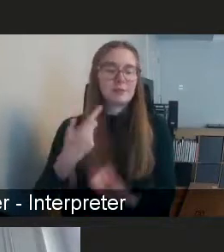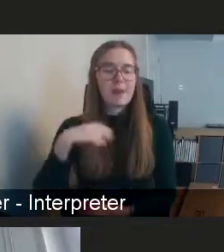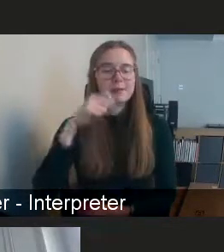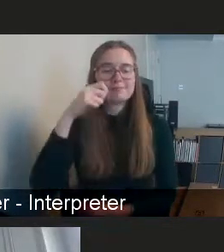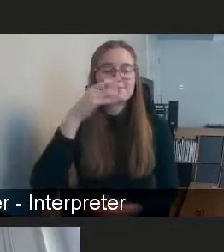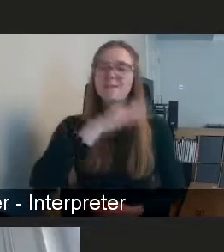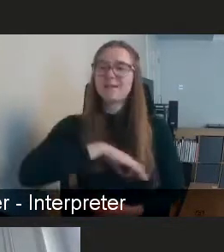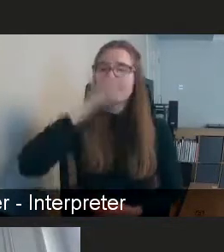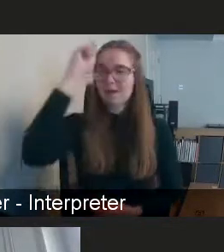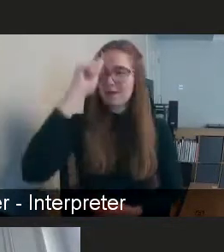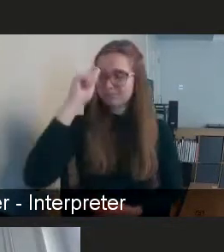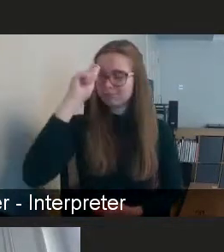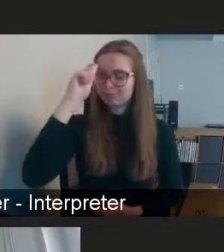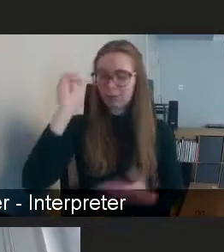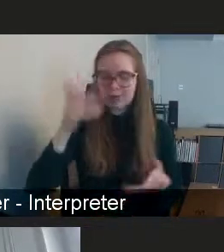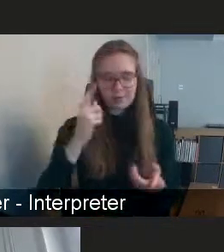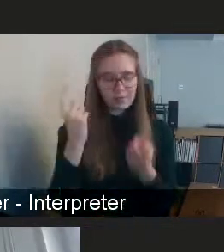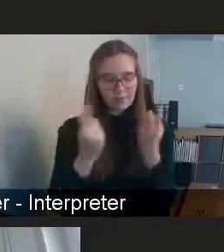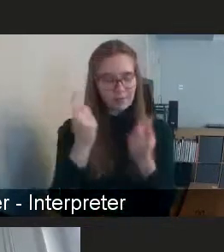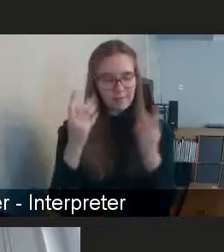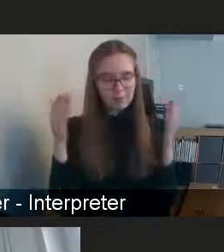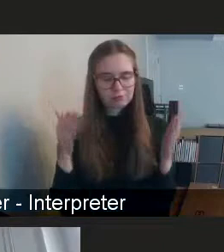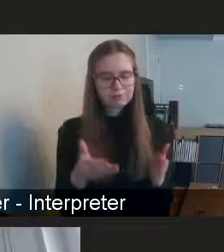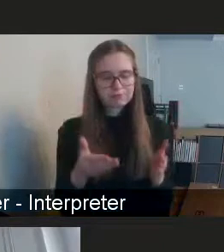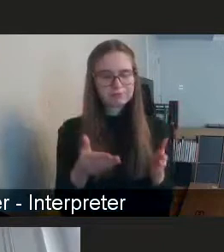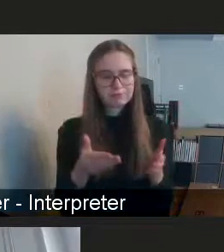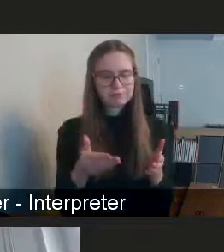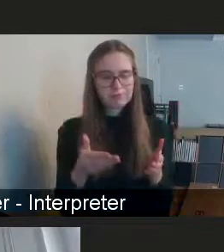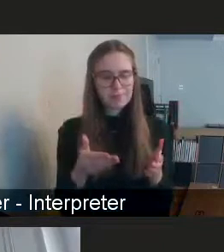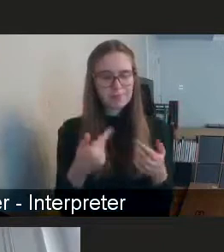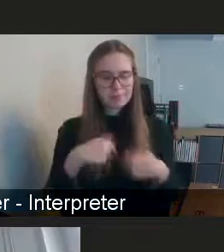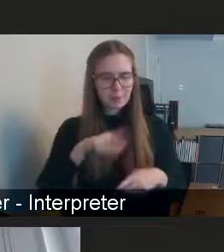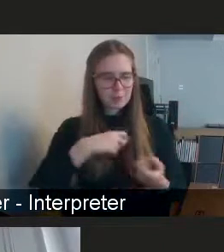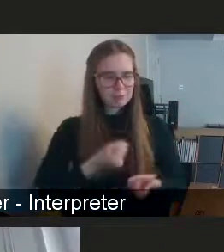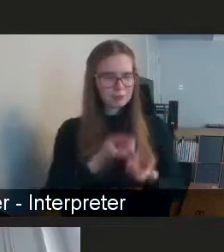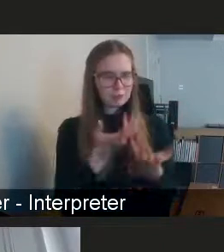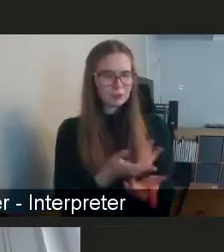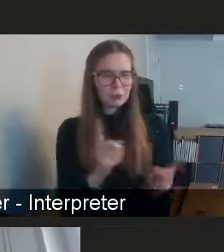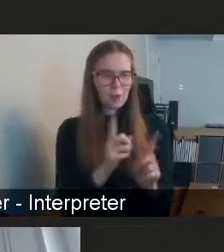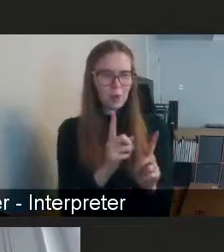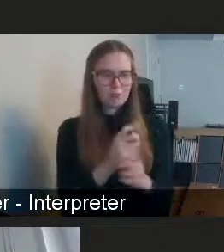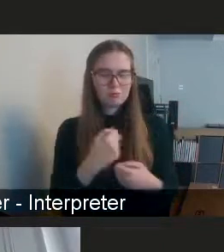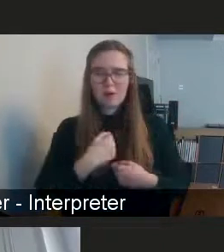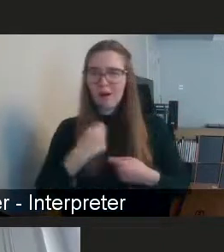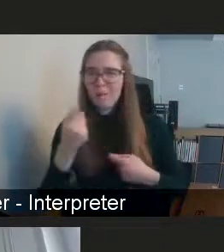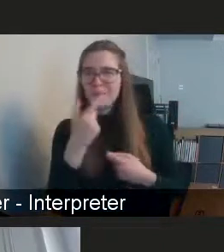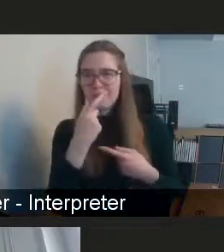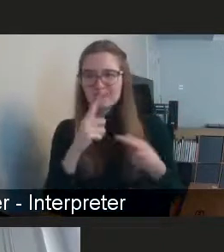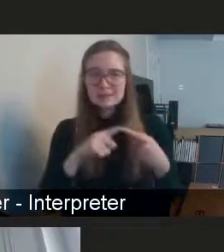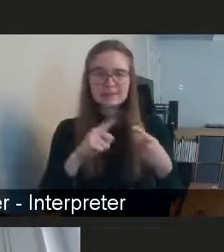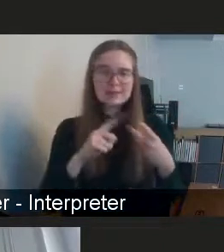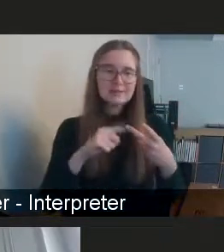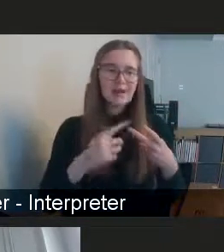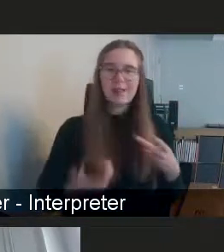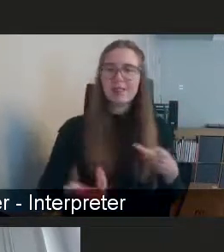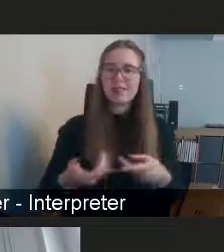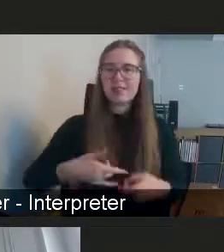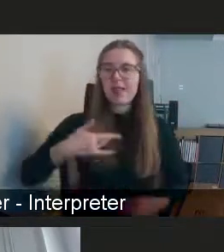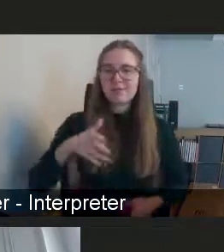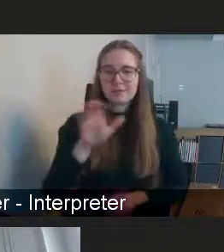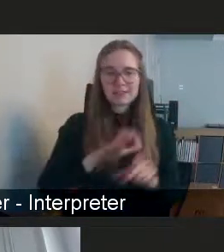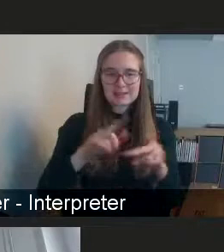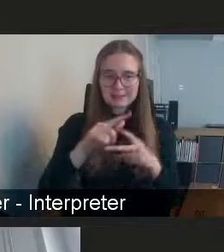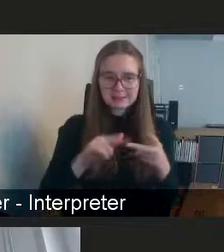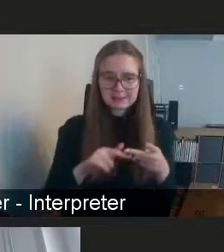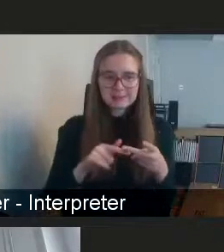I would say we need to really have a take a look of what are we producing. Our medicines, our life sciences equipment, our